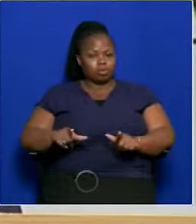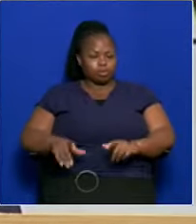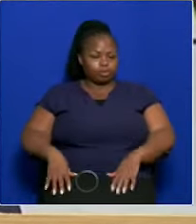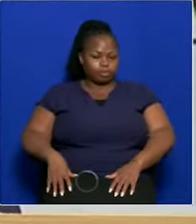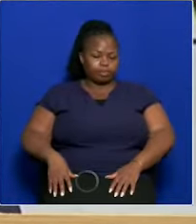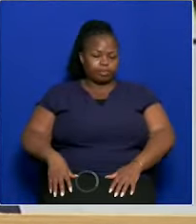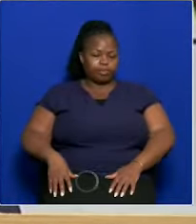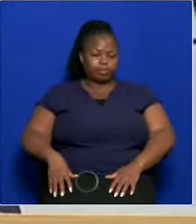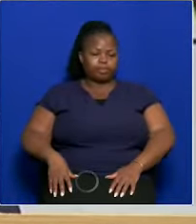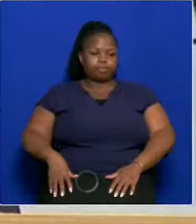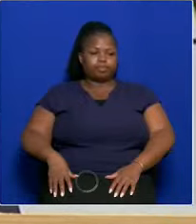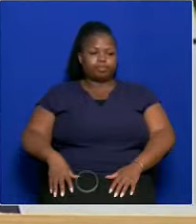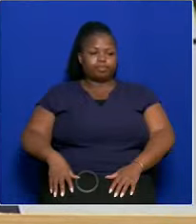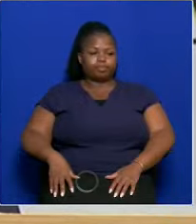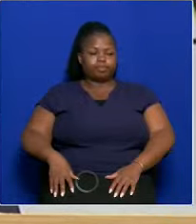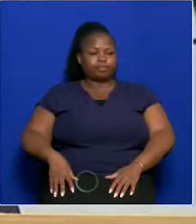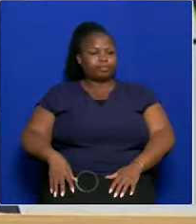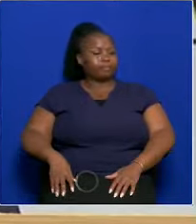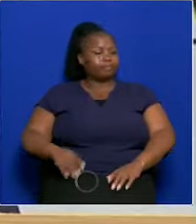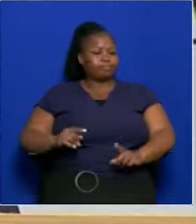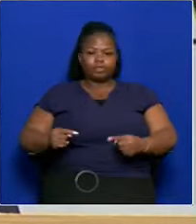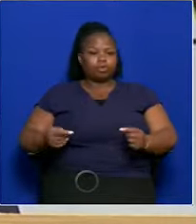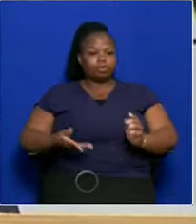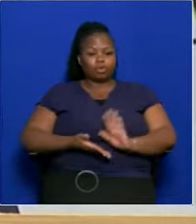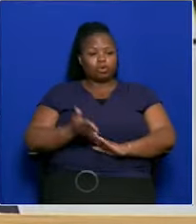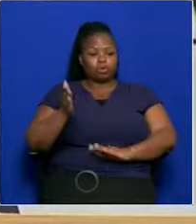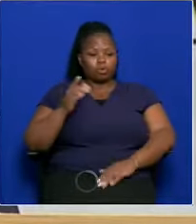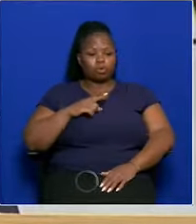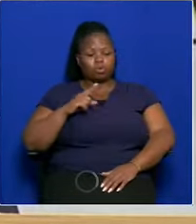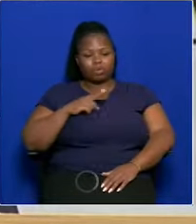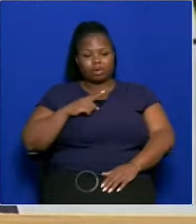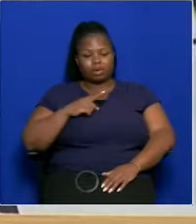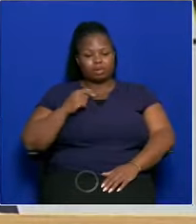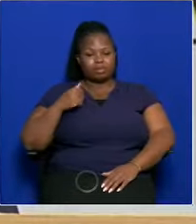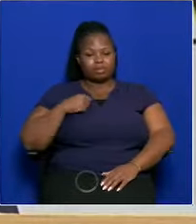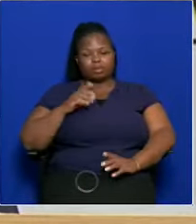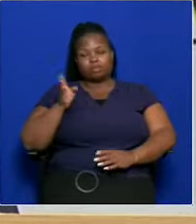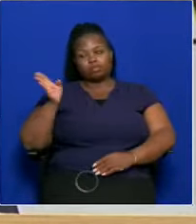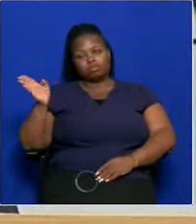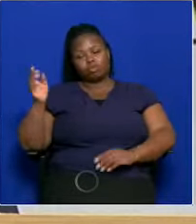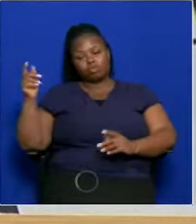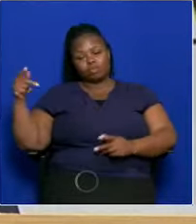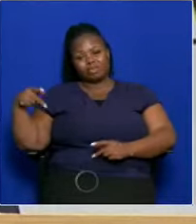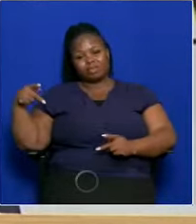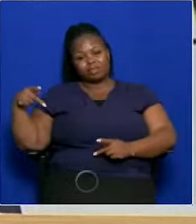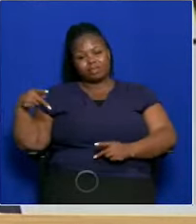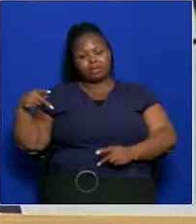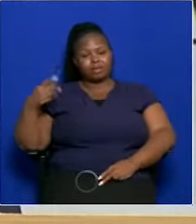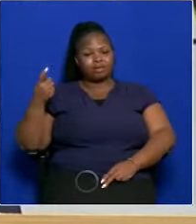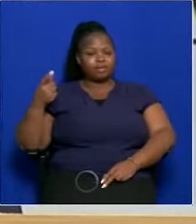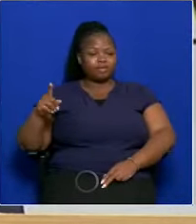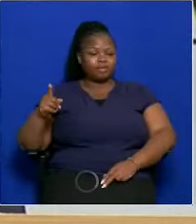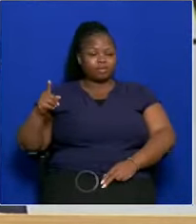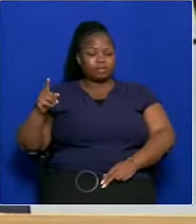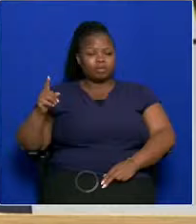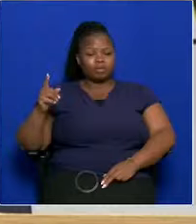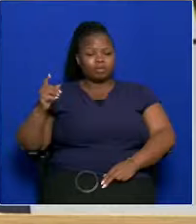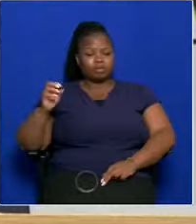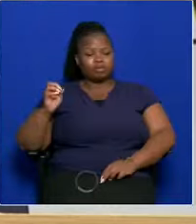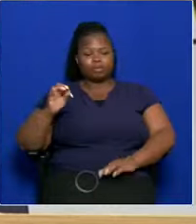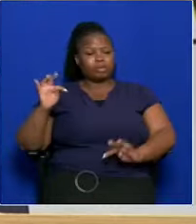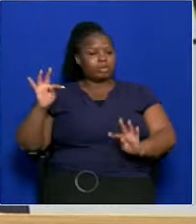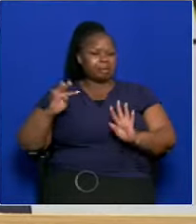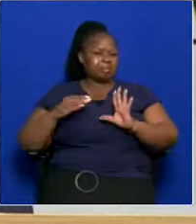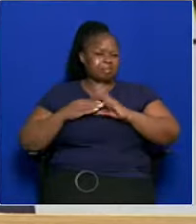And I couldn't go because I have to go to Kimberley to be a panel member for post of